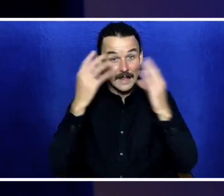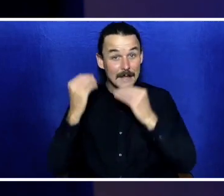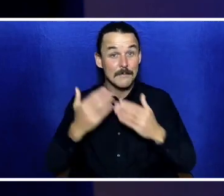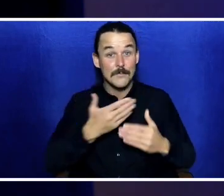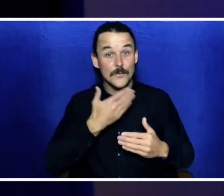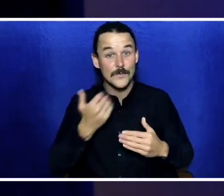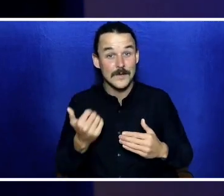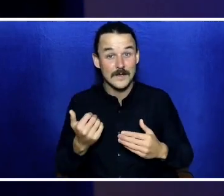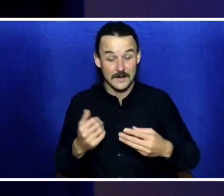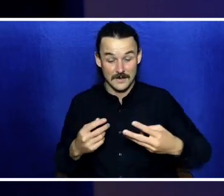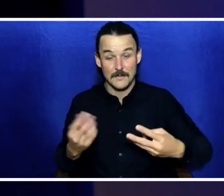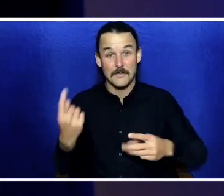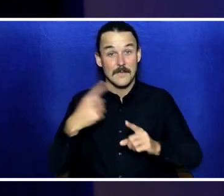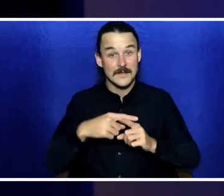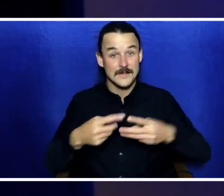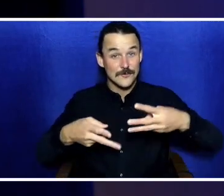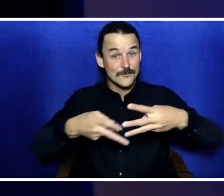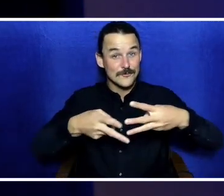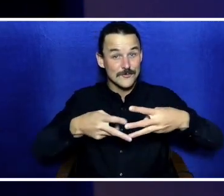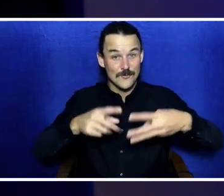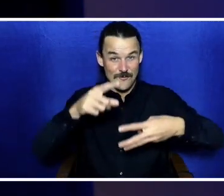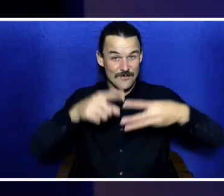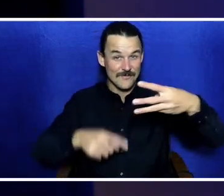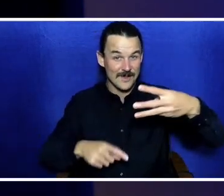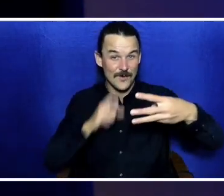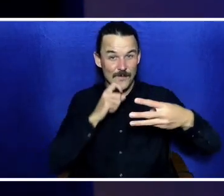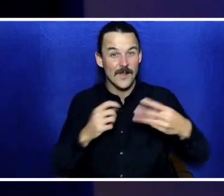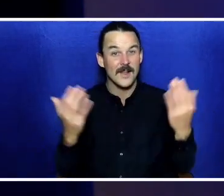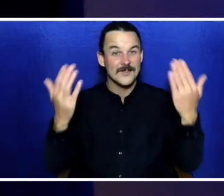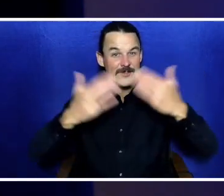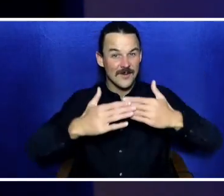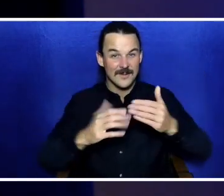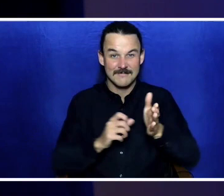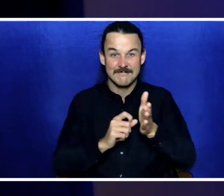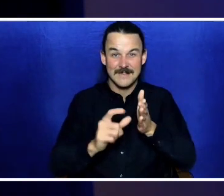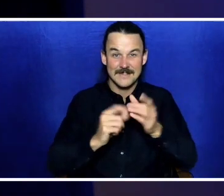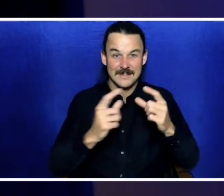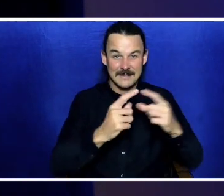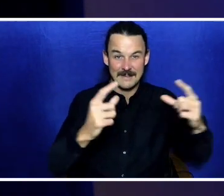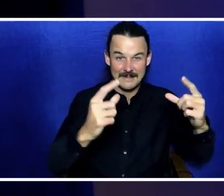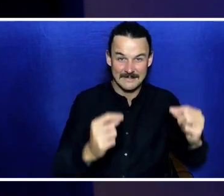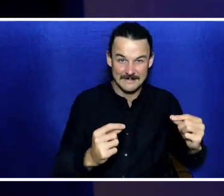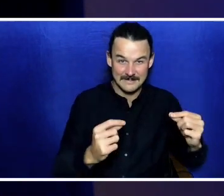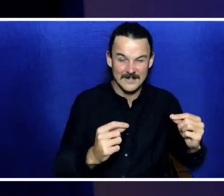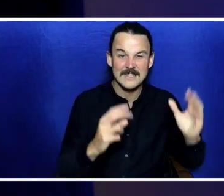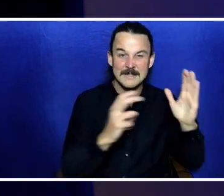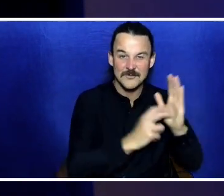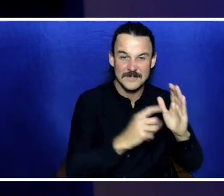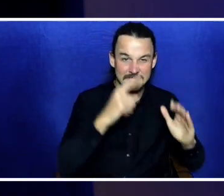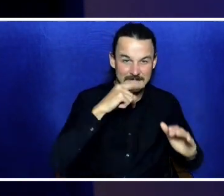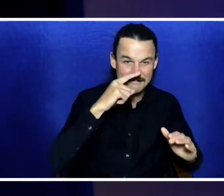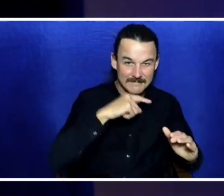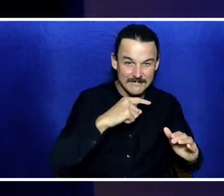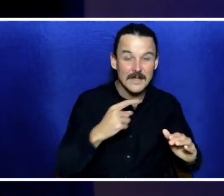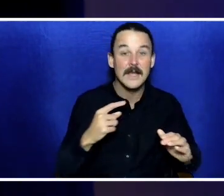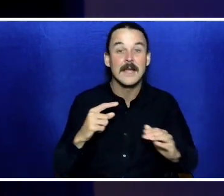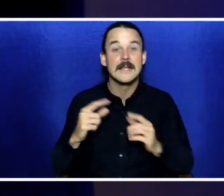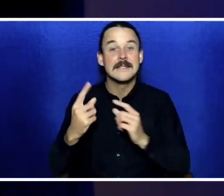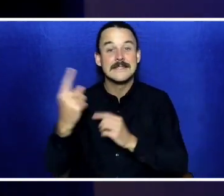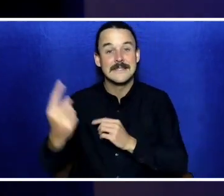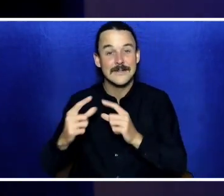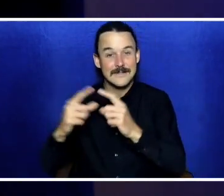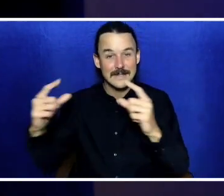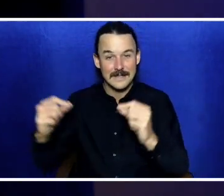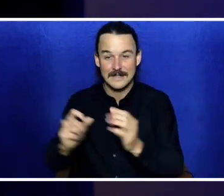on sale from tonight as subscriptions for the next 2 weeks, and then the single tickets will go on sale on the 10th of December. Moving on to quarter